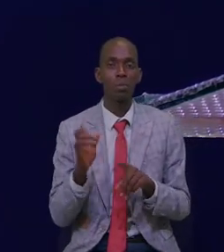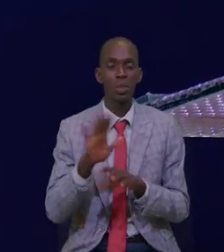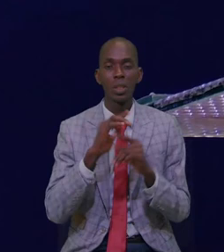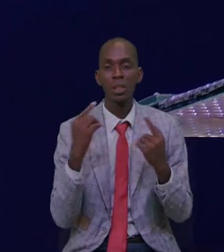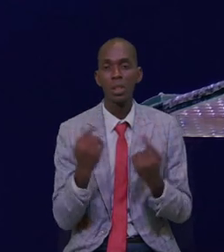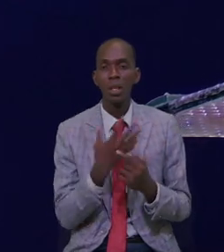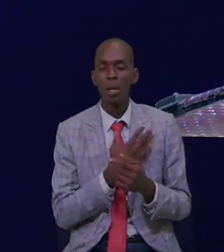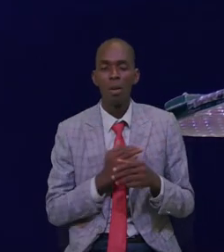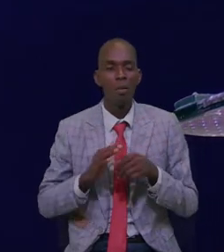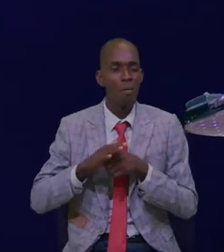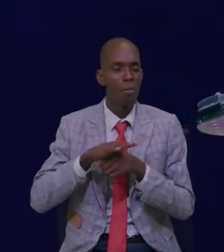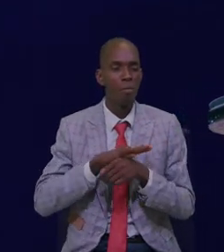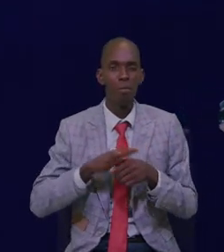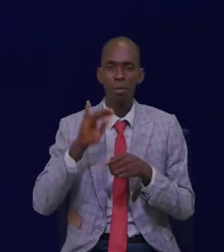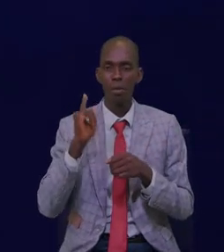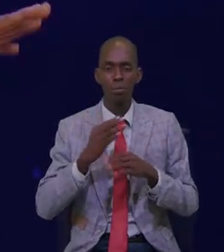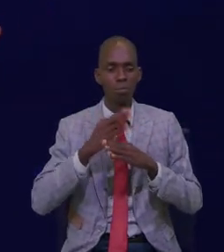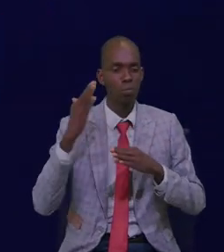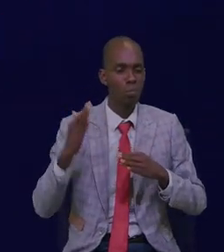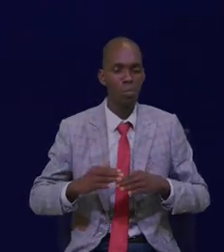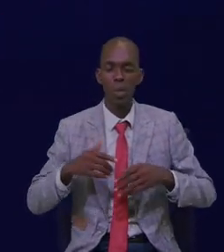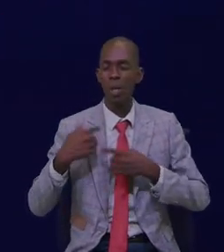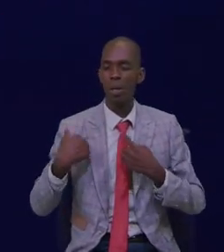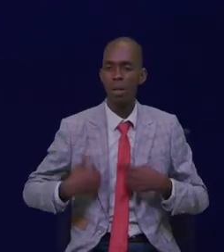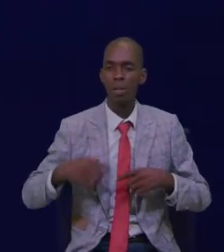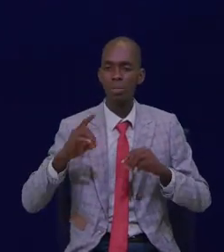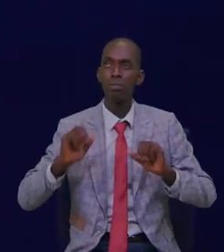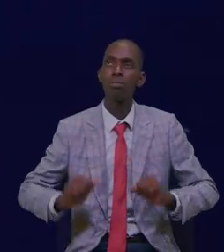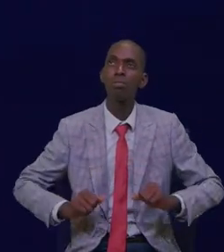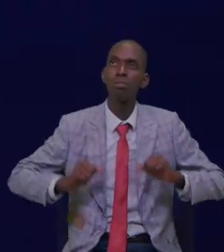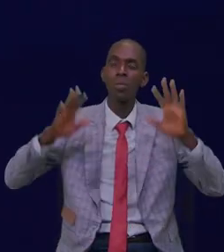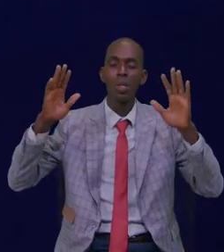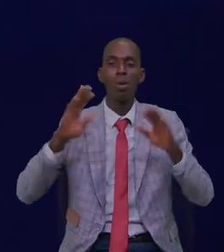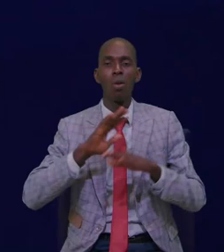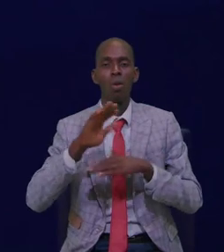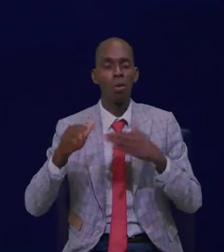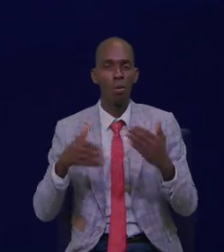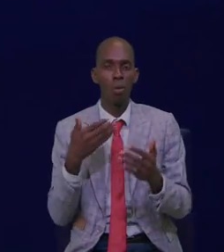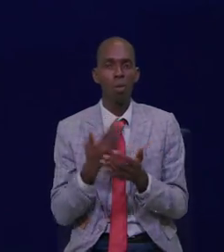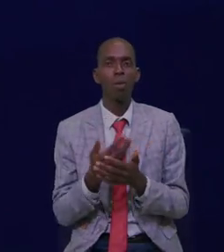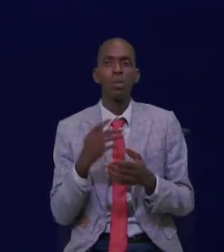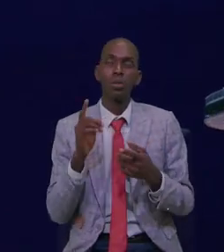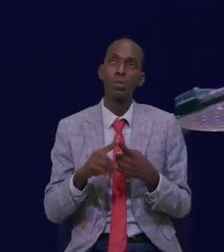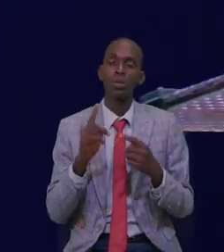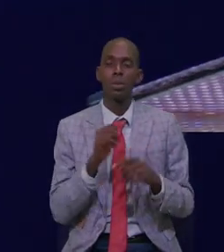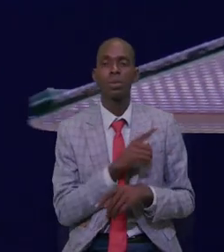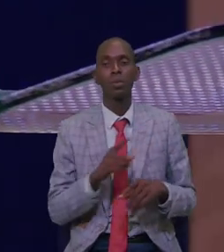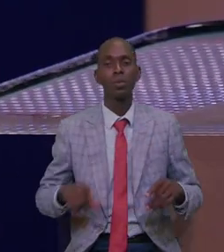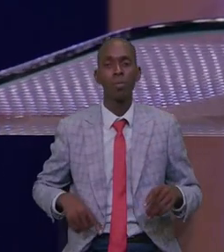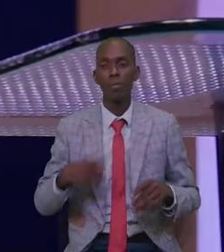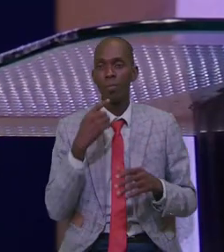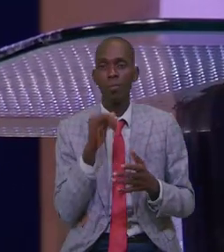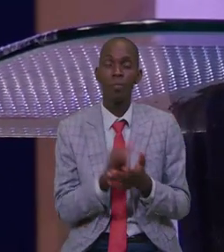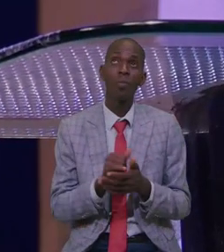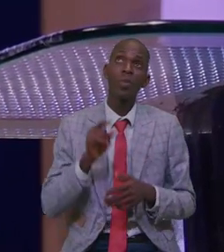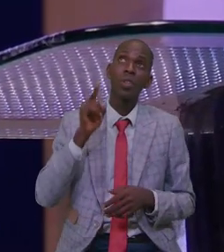fully, wholeheartedly, completely, without reservation, they abandon themselves to the Lord. They say, you